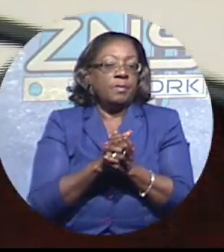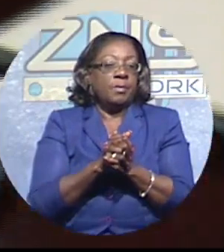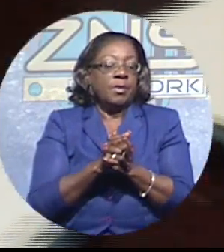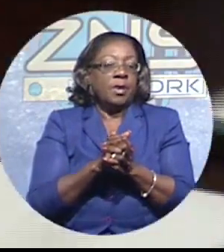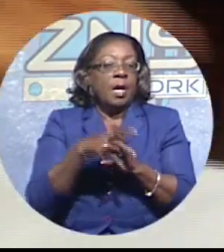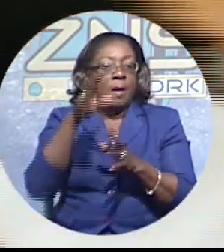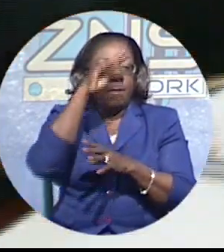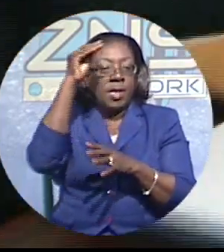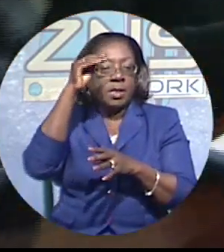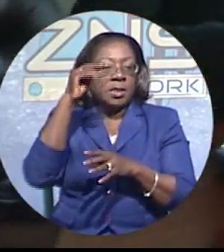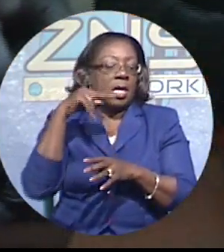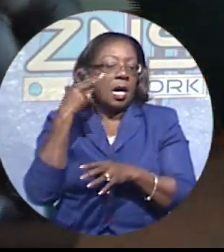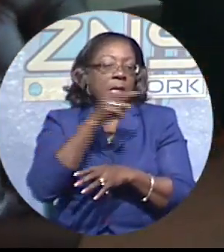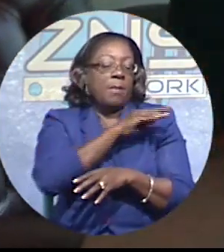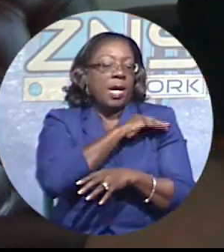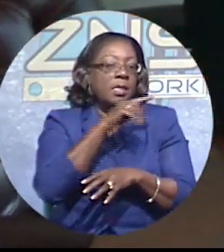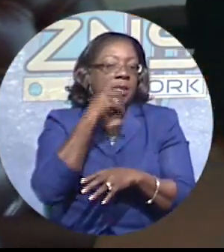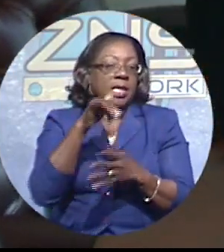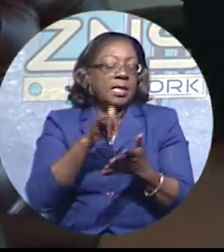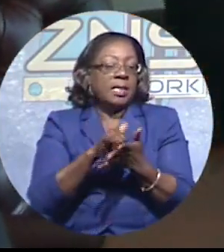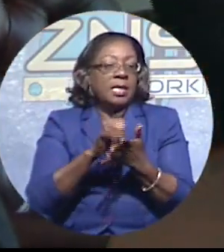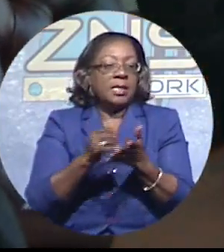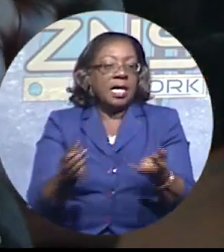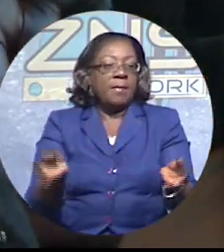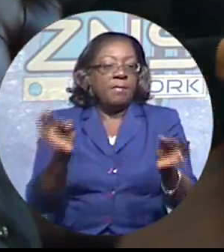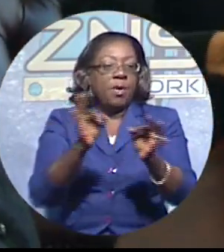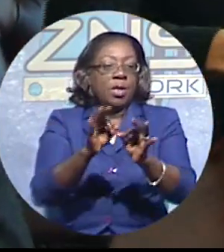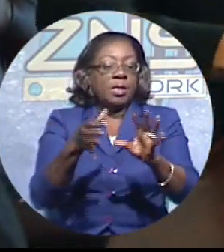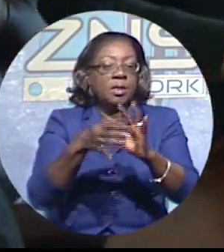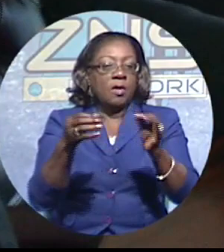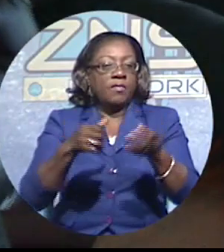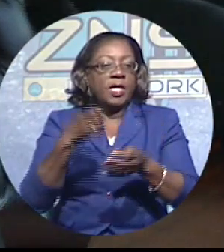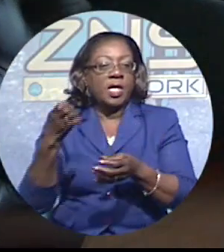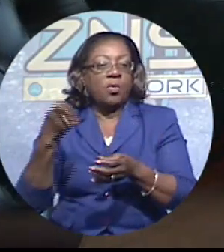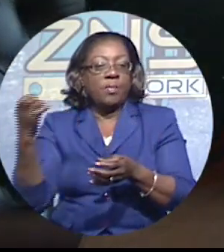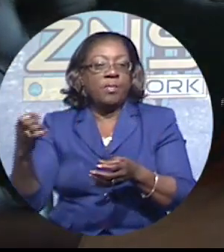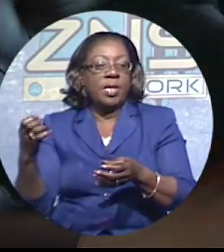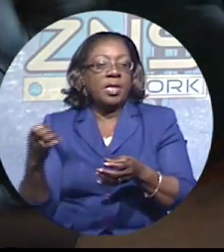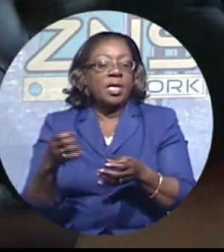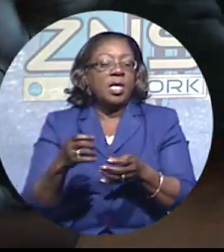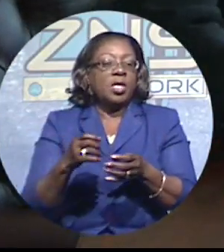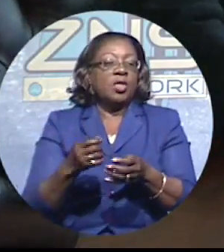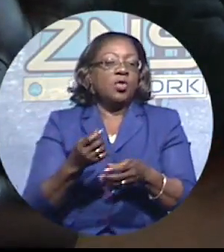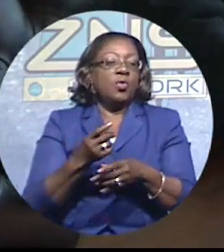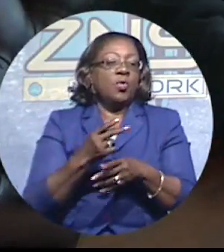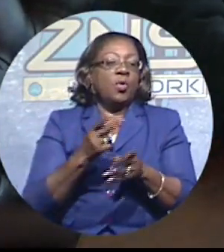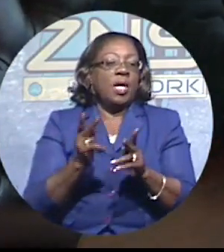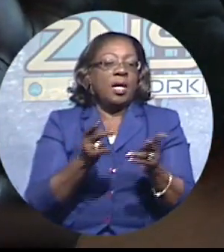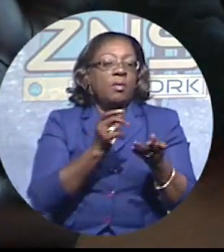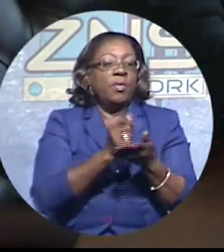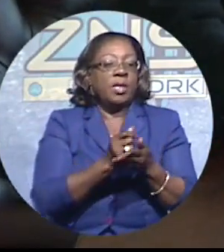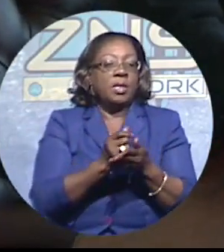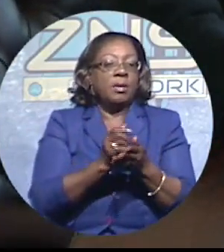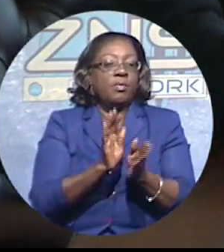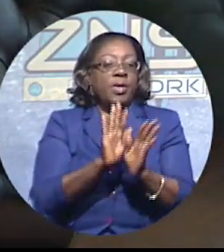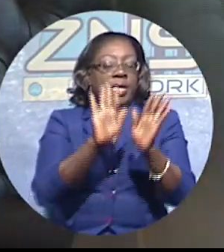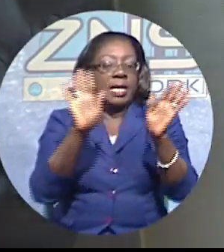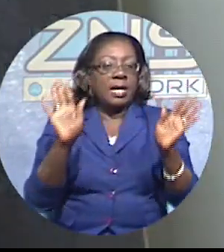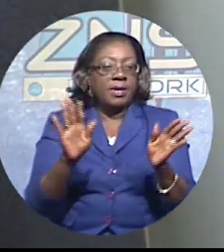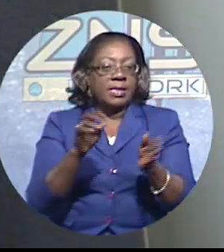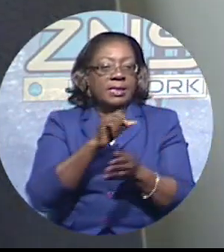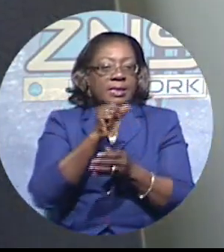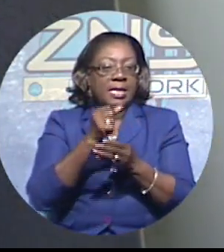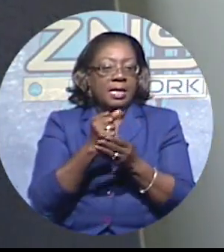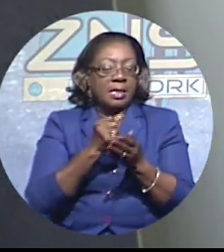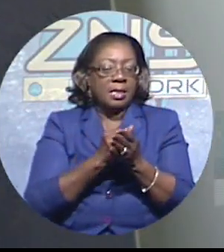Now, Minister Hannah-Martin also noted the importance of the equipment to maintaining pre-clearance standards. We're one of the